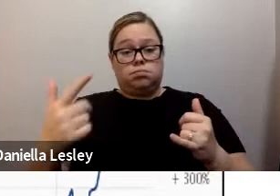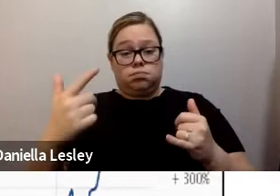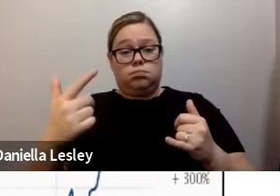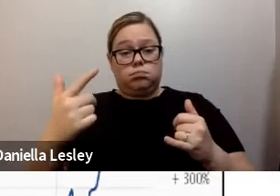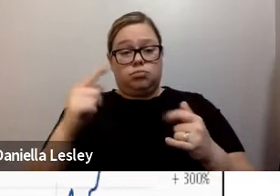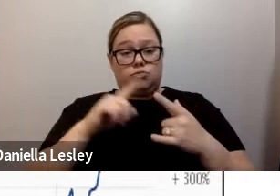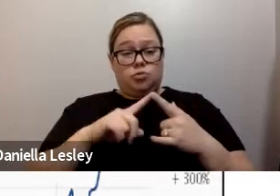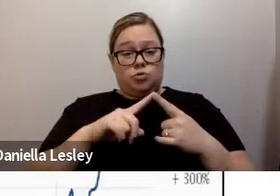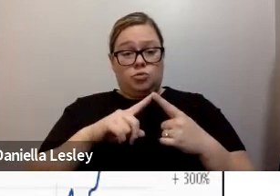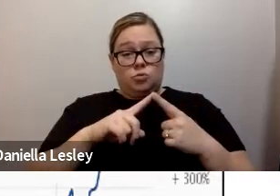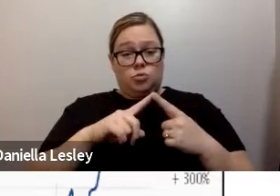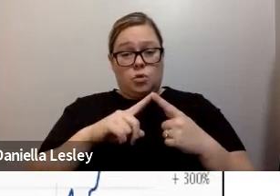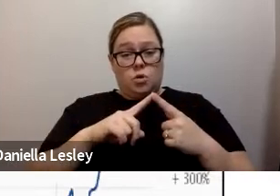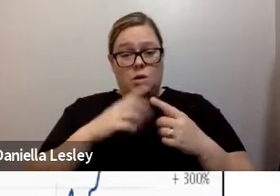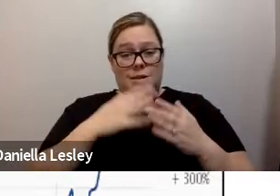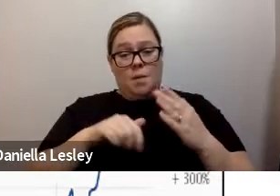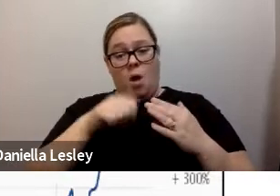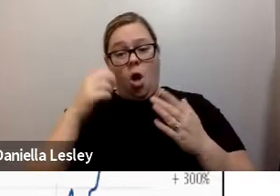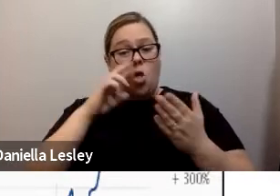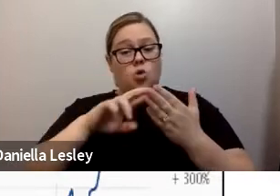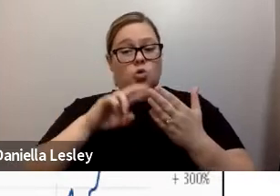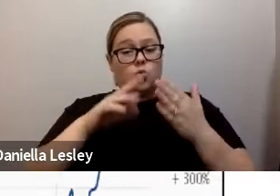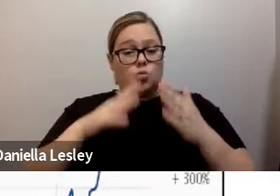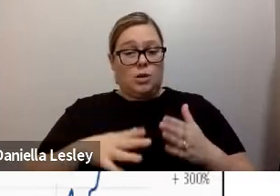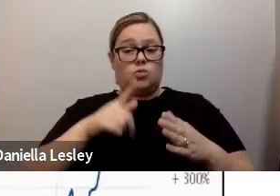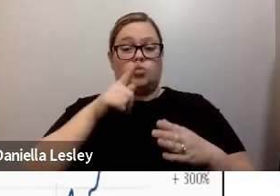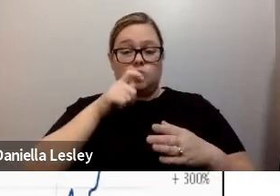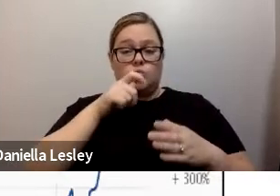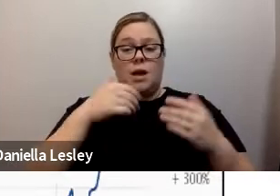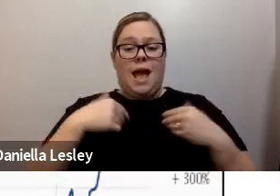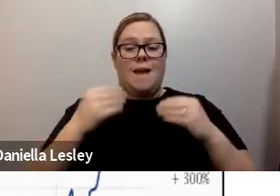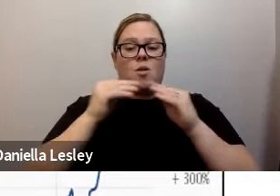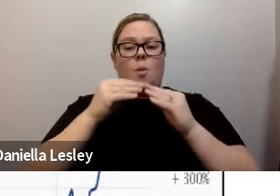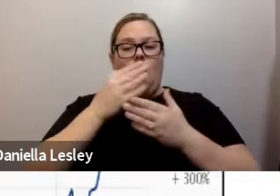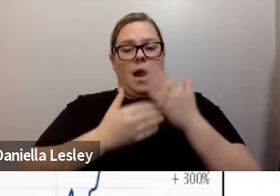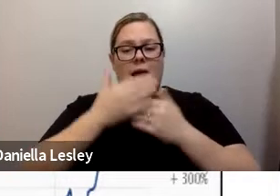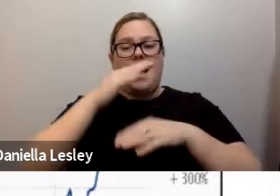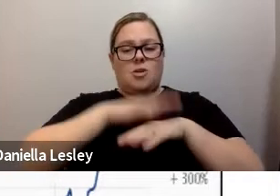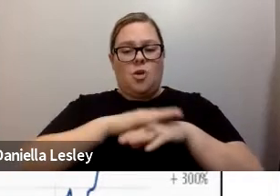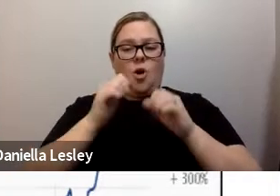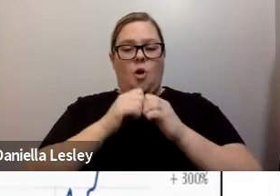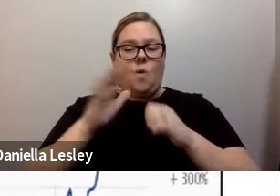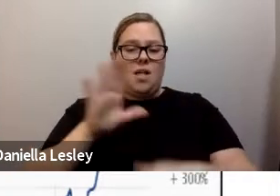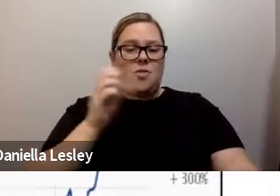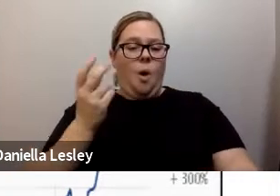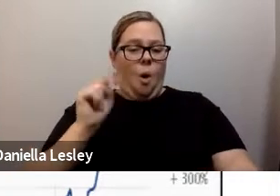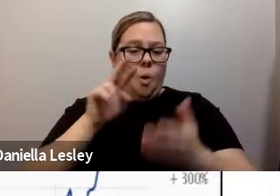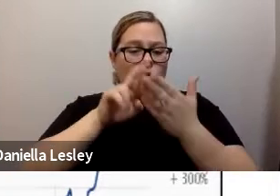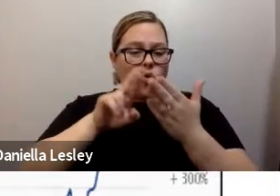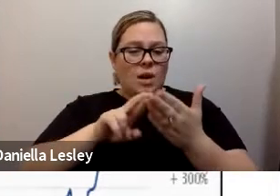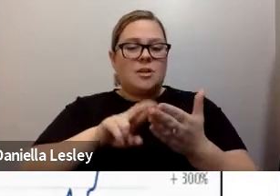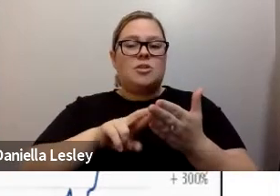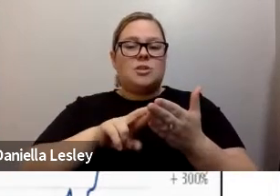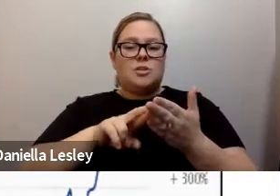out to some of our other researchers who have had more hands-on with their own research